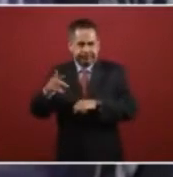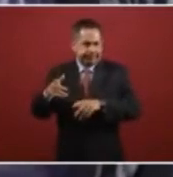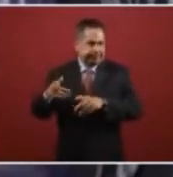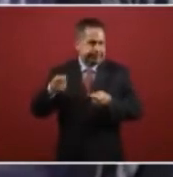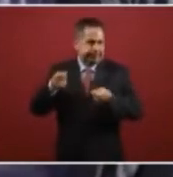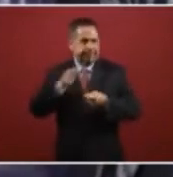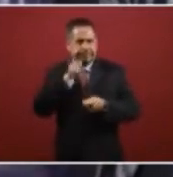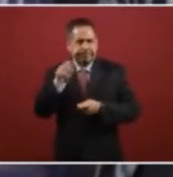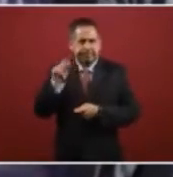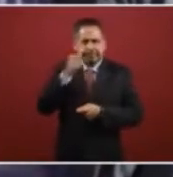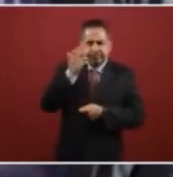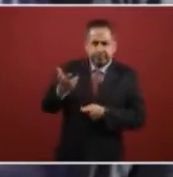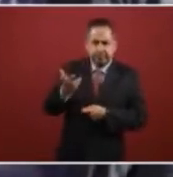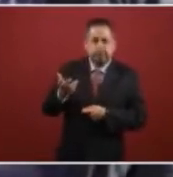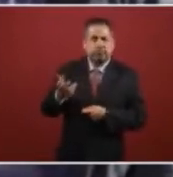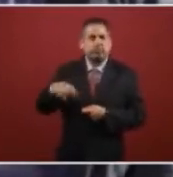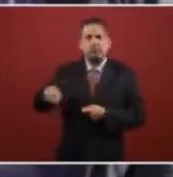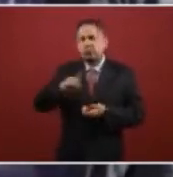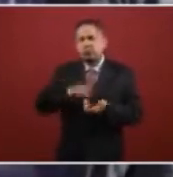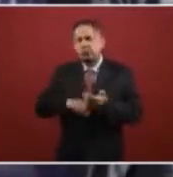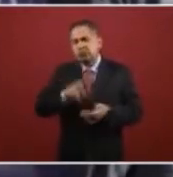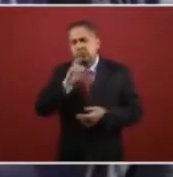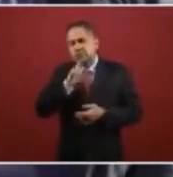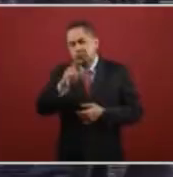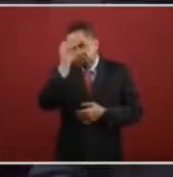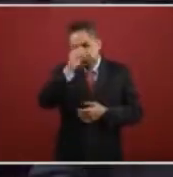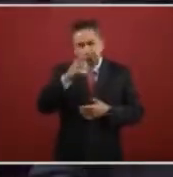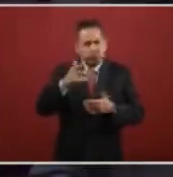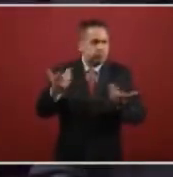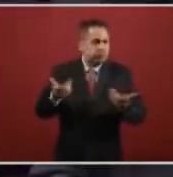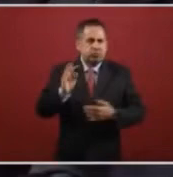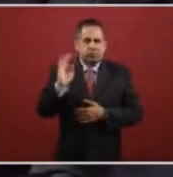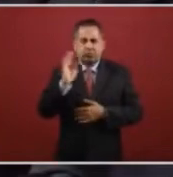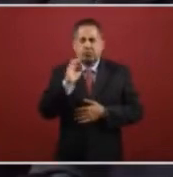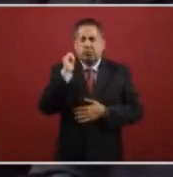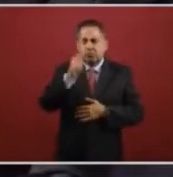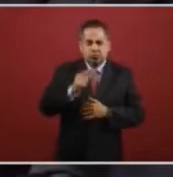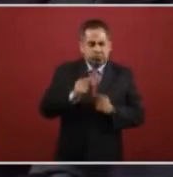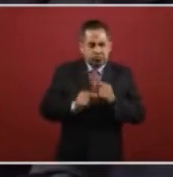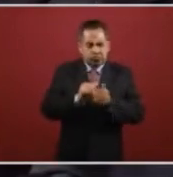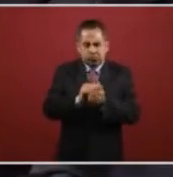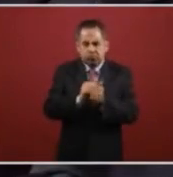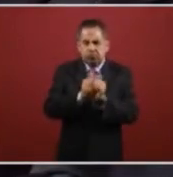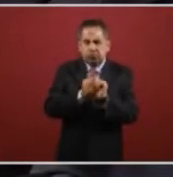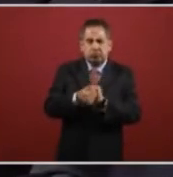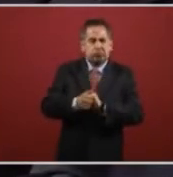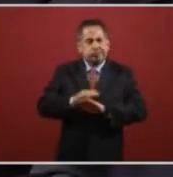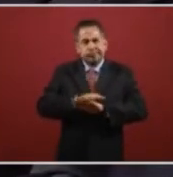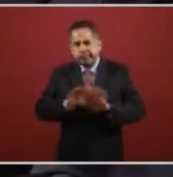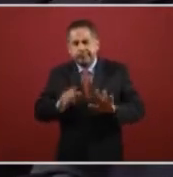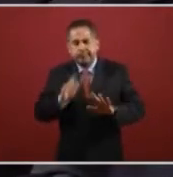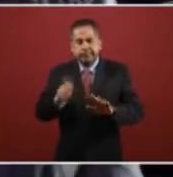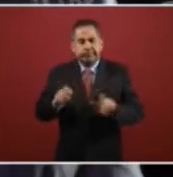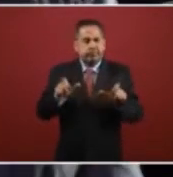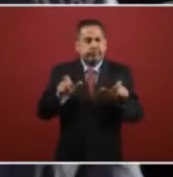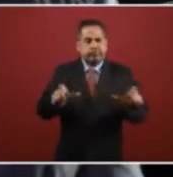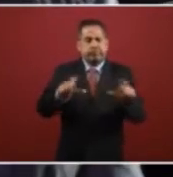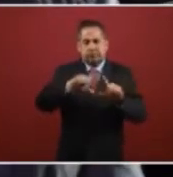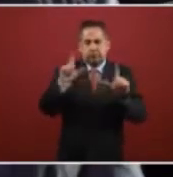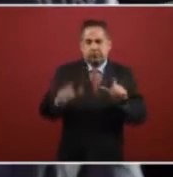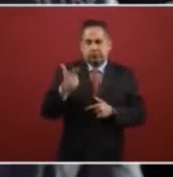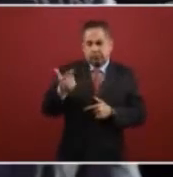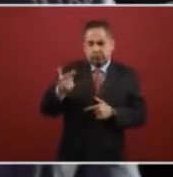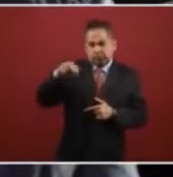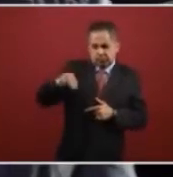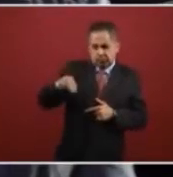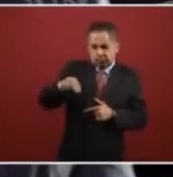in charge of public security. What is your response to that, and what have you thought about that? That little by little,